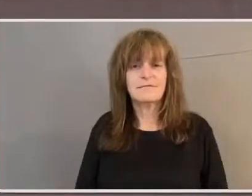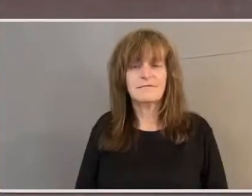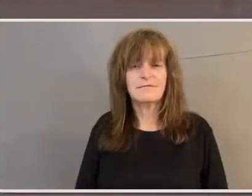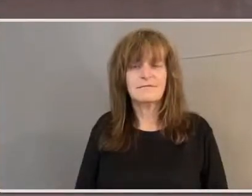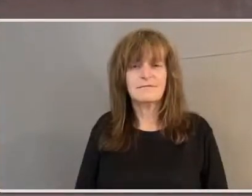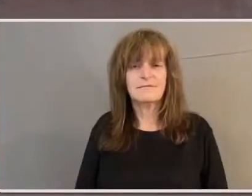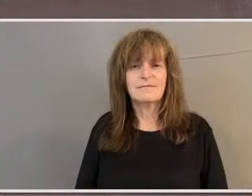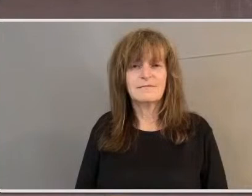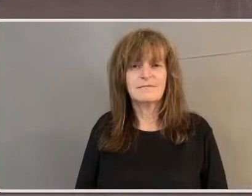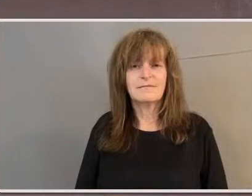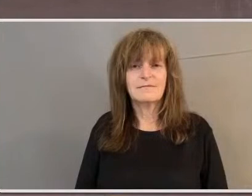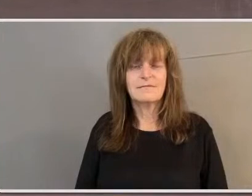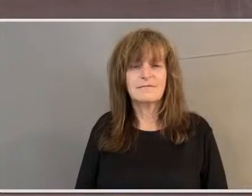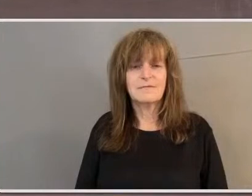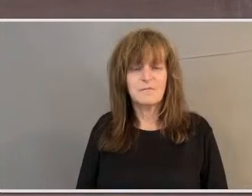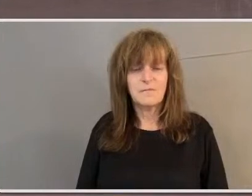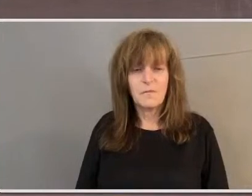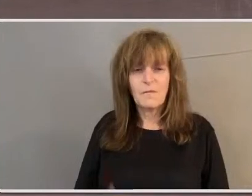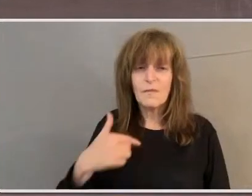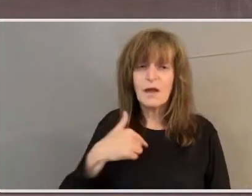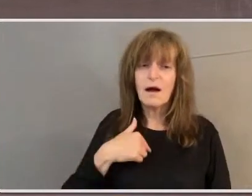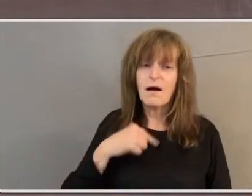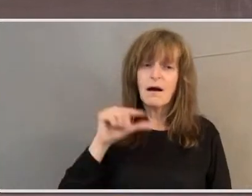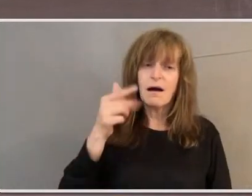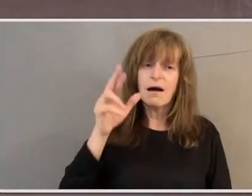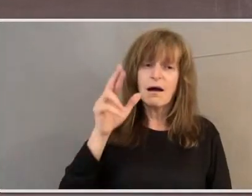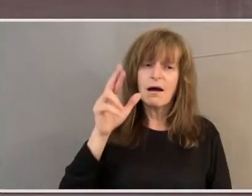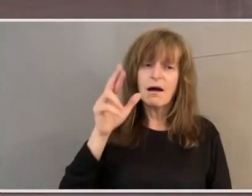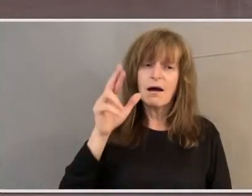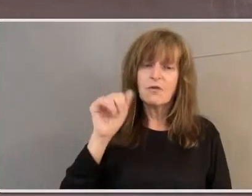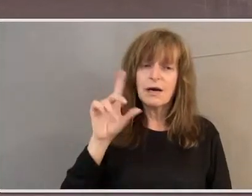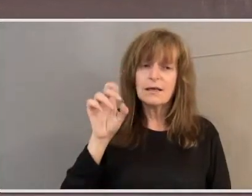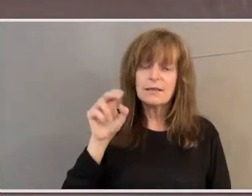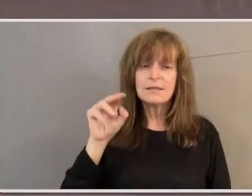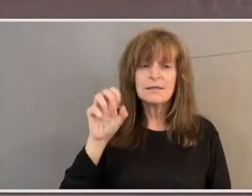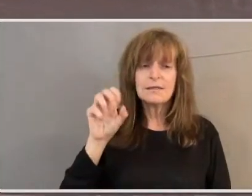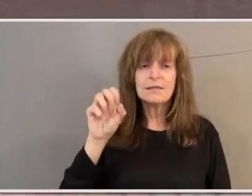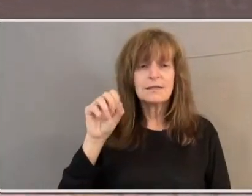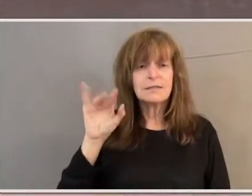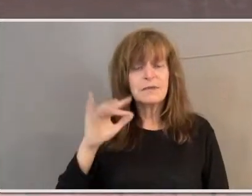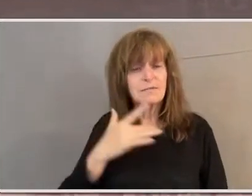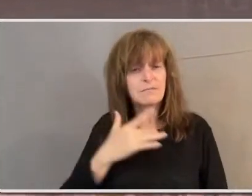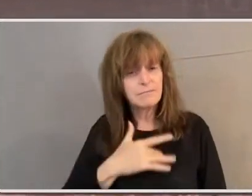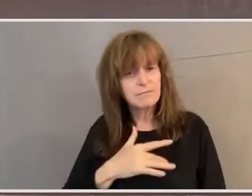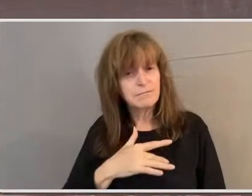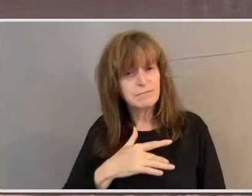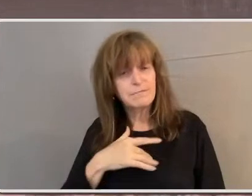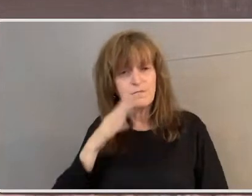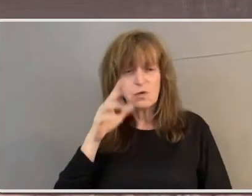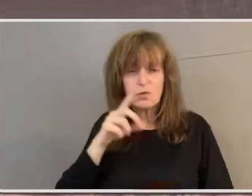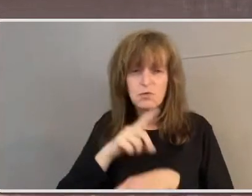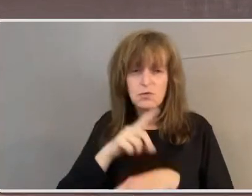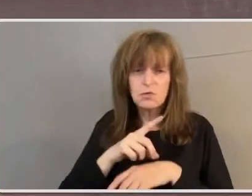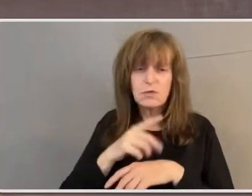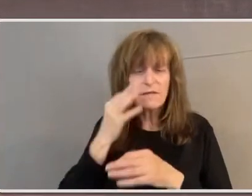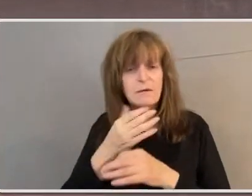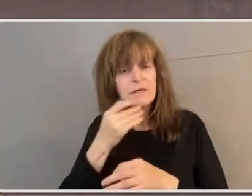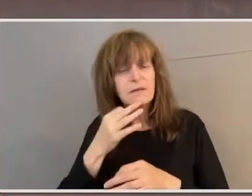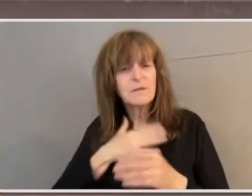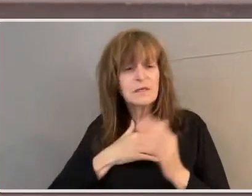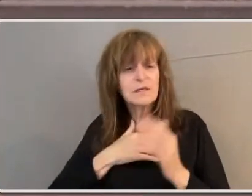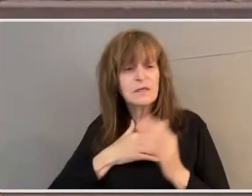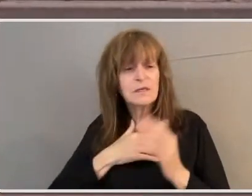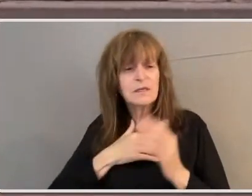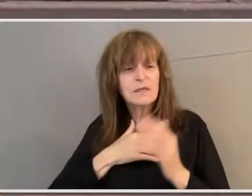I, Graydon Smith, swear that I will duly and faithfully, and to the best of my skill and knowledge, execute the powers and trusts reposed in me